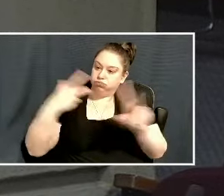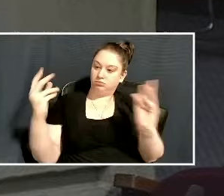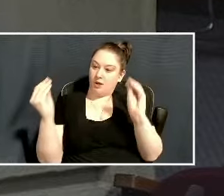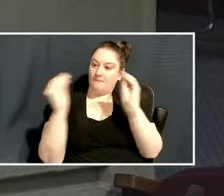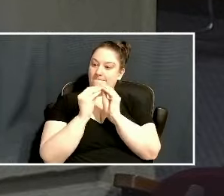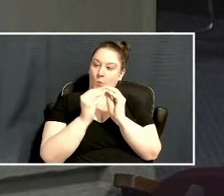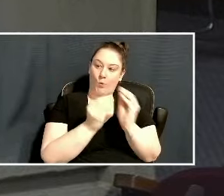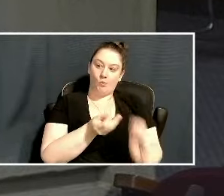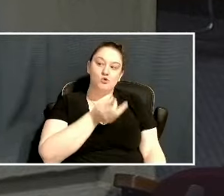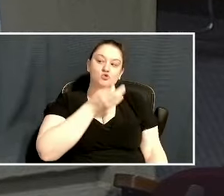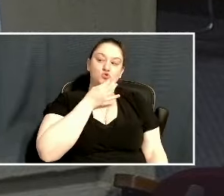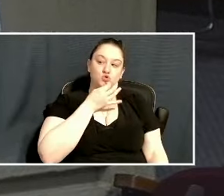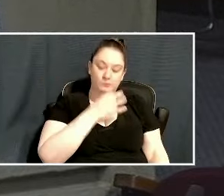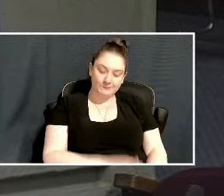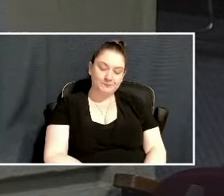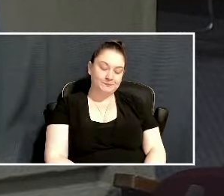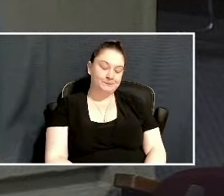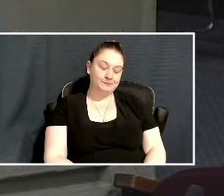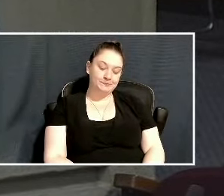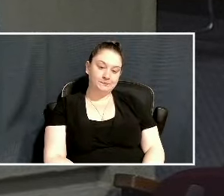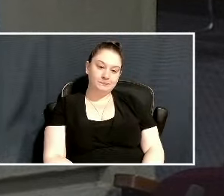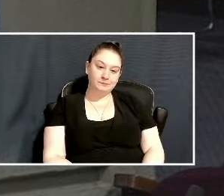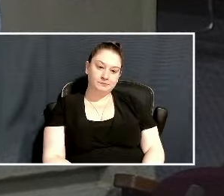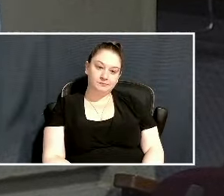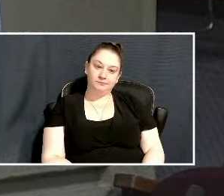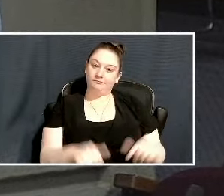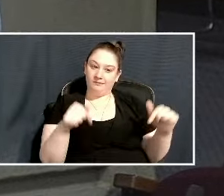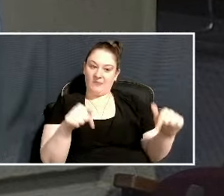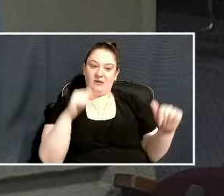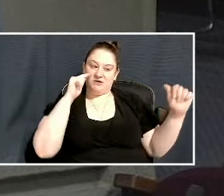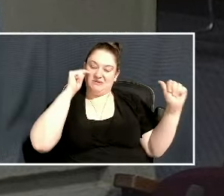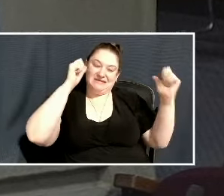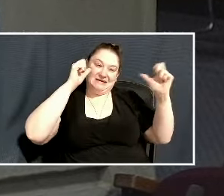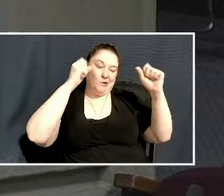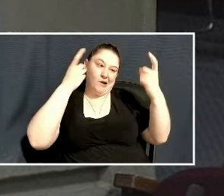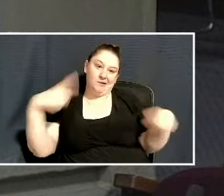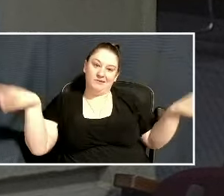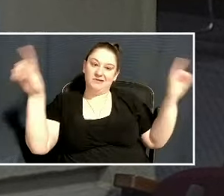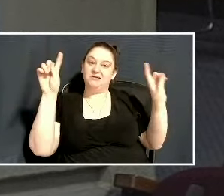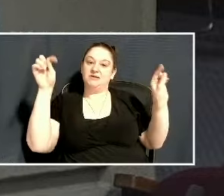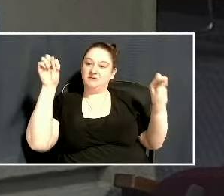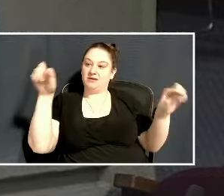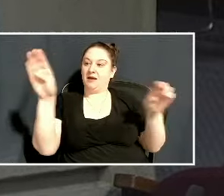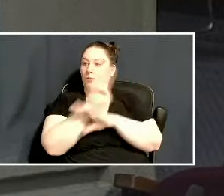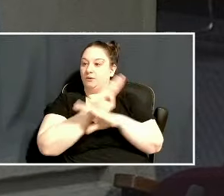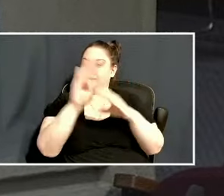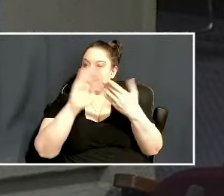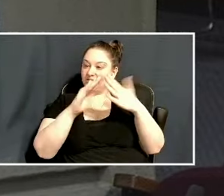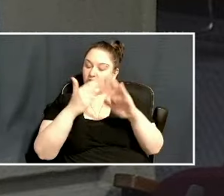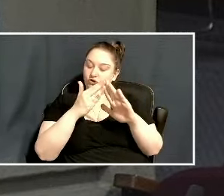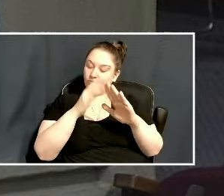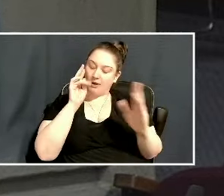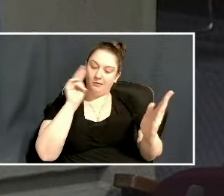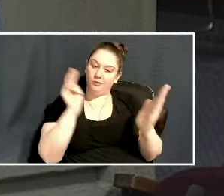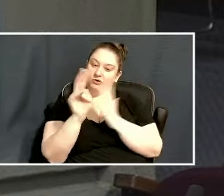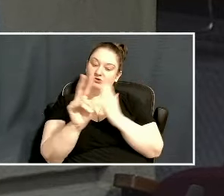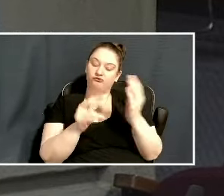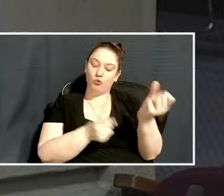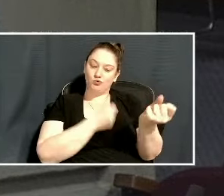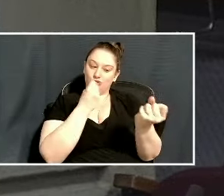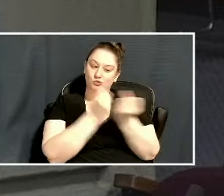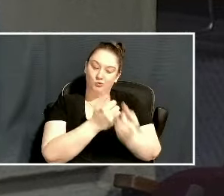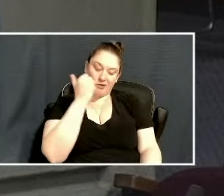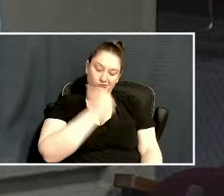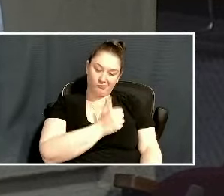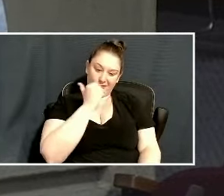have many other options. This was an incredible success, and our business community looks forward to supporting it each and every day going forward. Thank